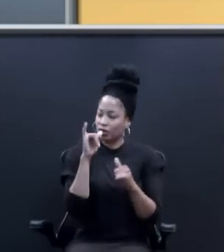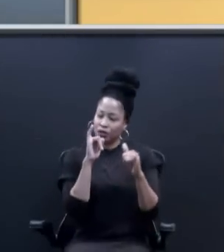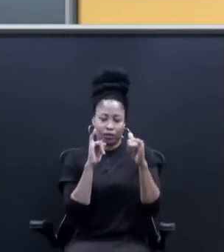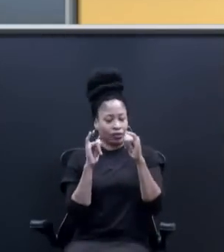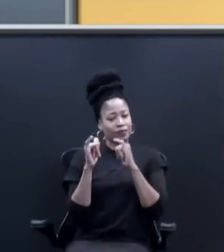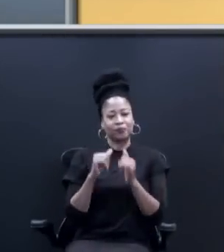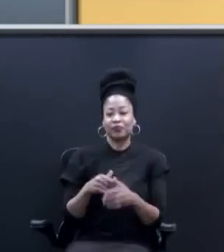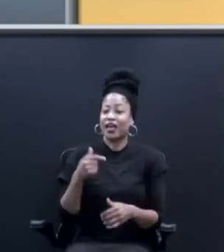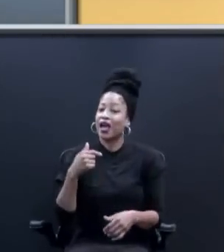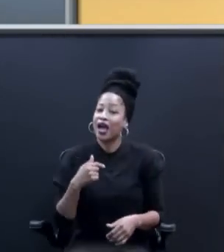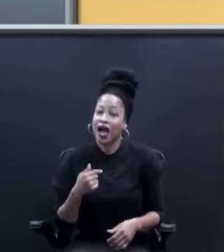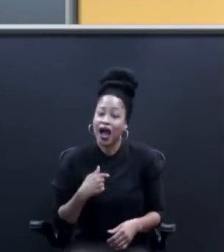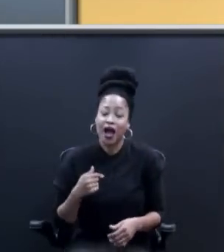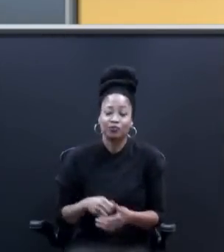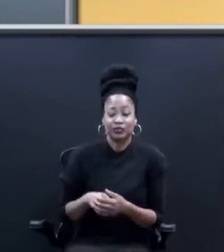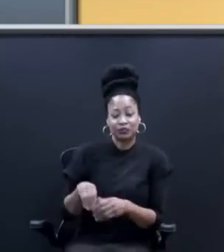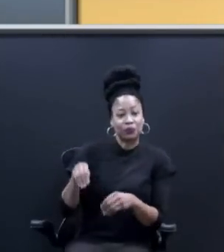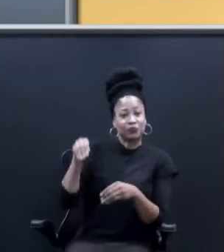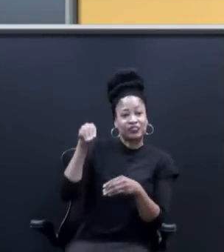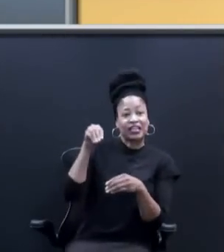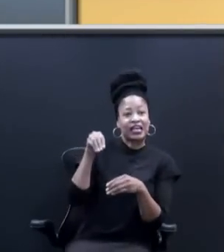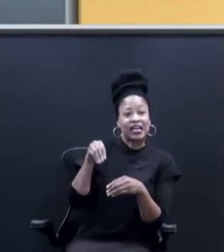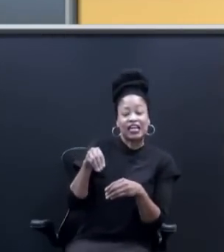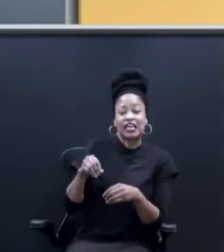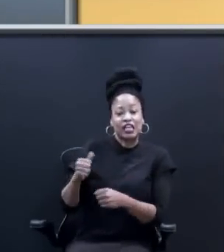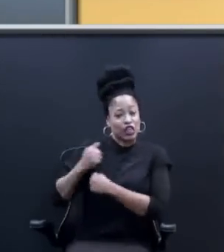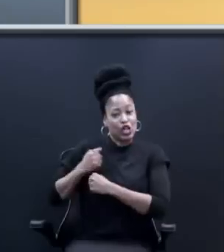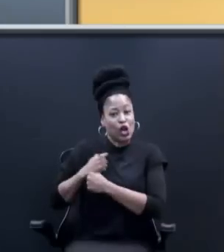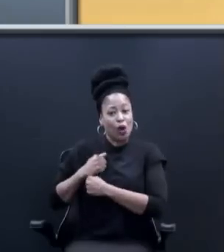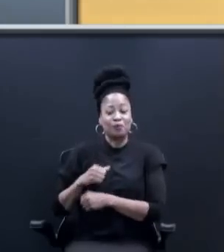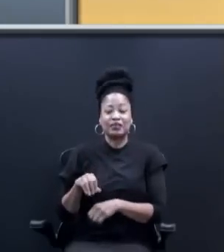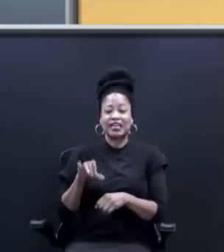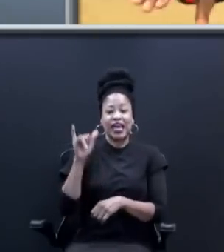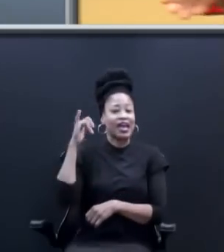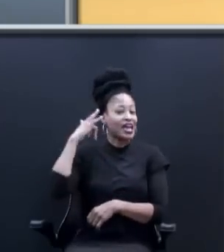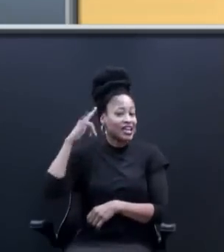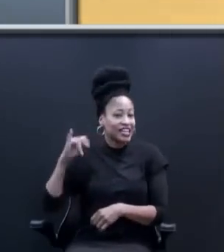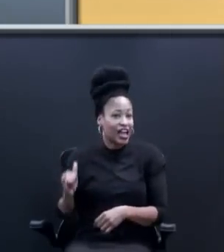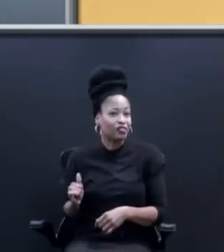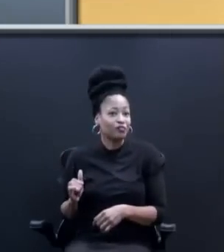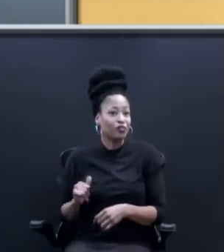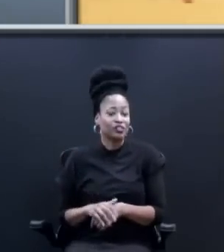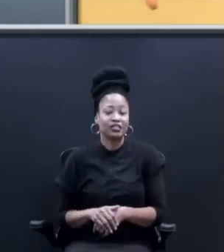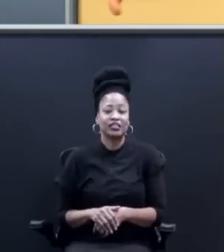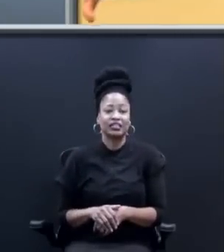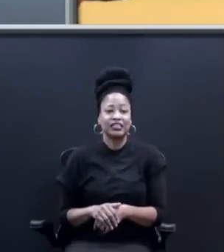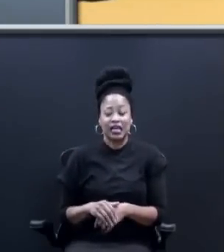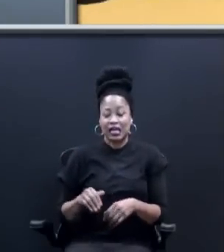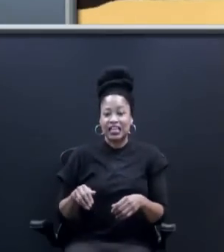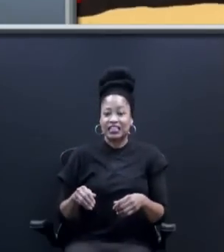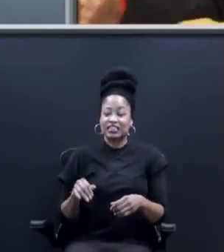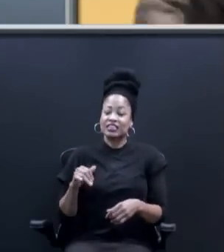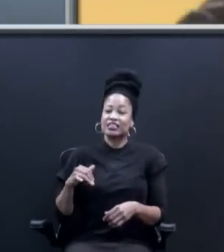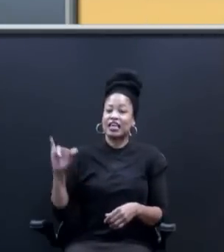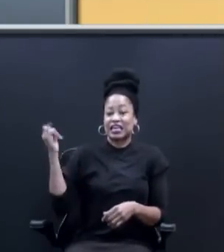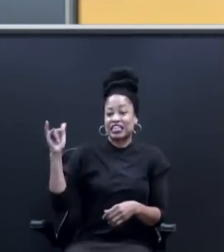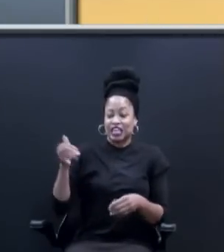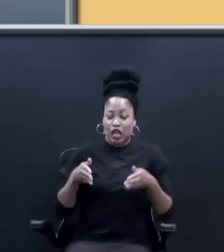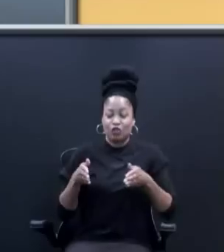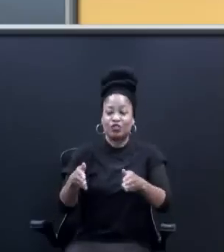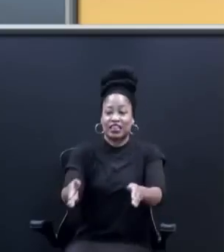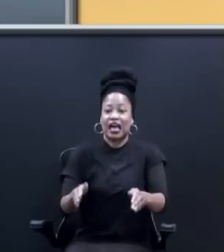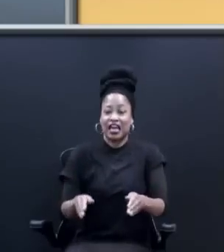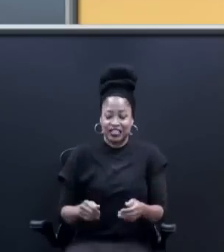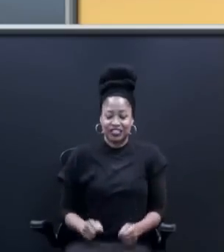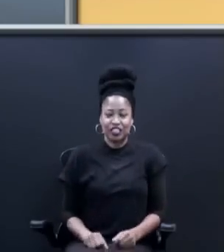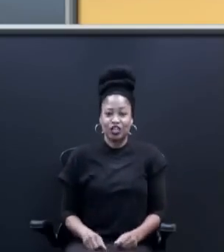I was stationed in California, I was so drunk, I was going back in the face, and you see them yellow lines that they put at crossing when you crosswalk? I thought